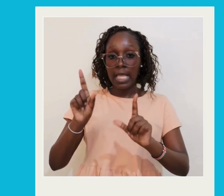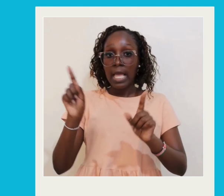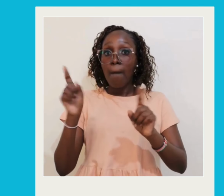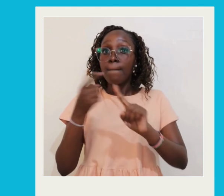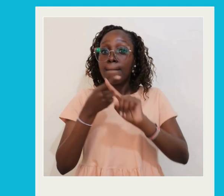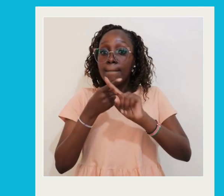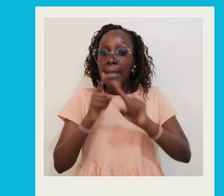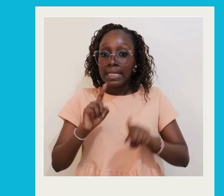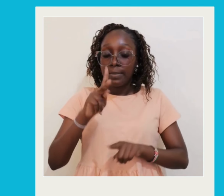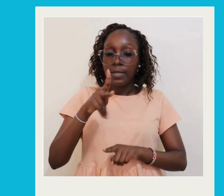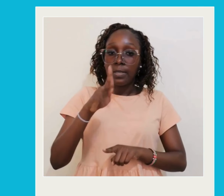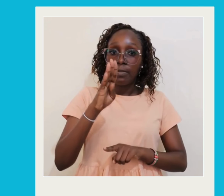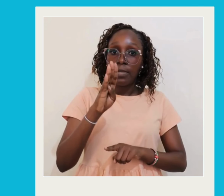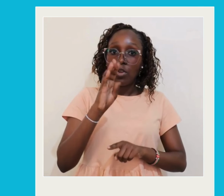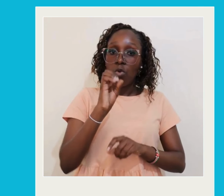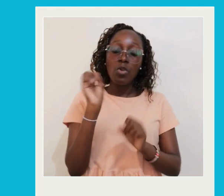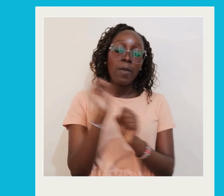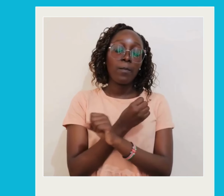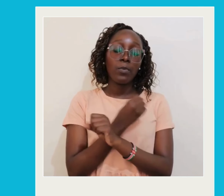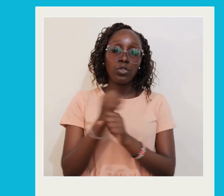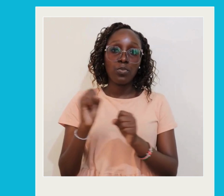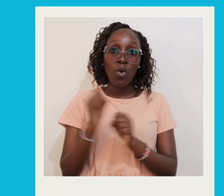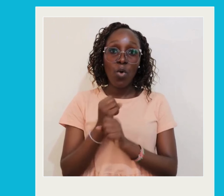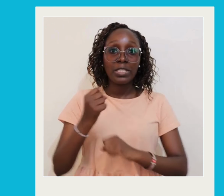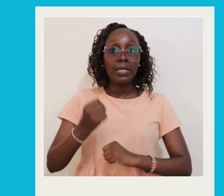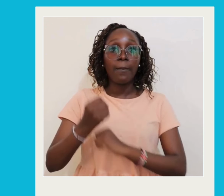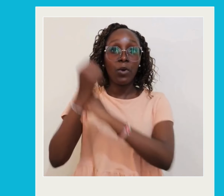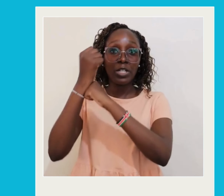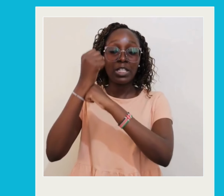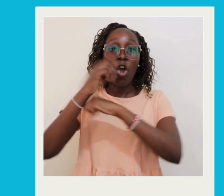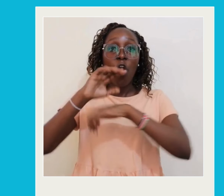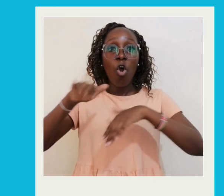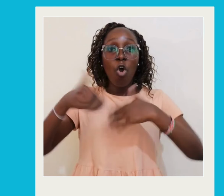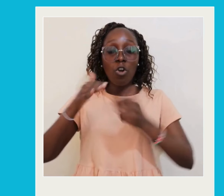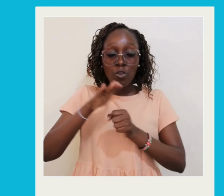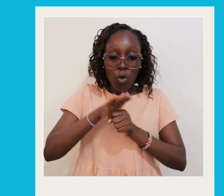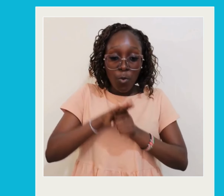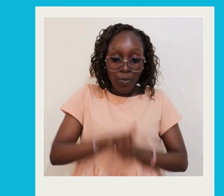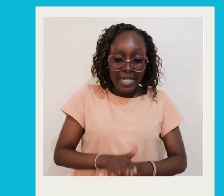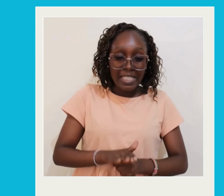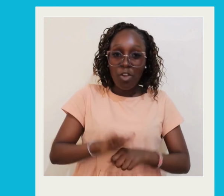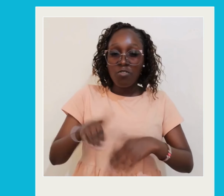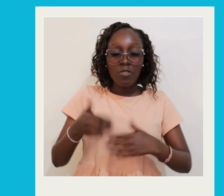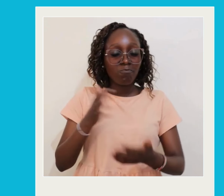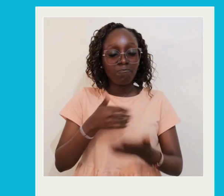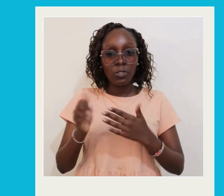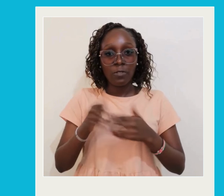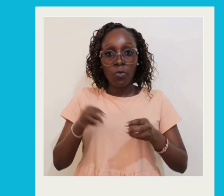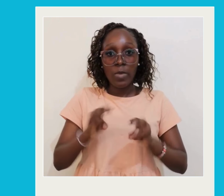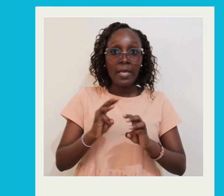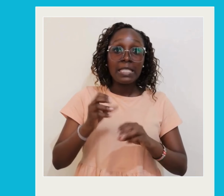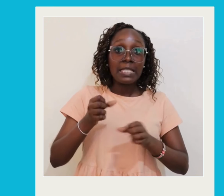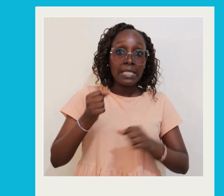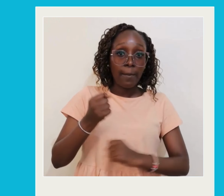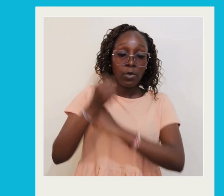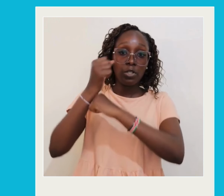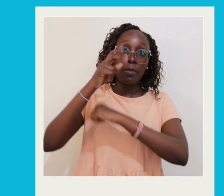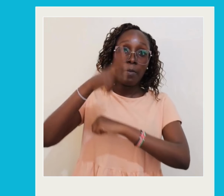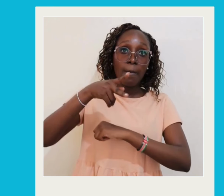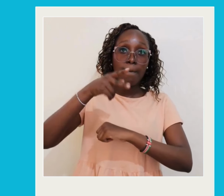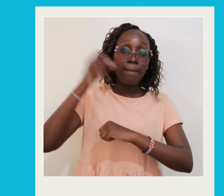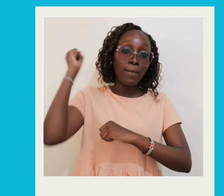peaceful assembly, picketing, and petitioning rights. However, PBOs cannot